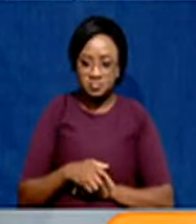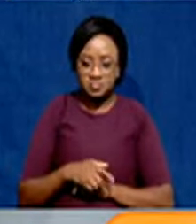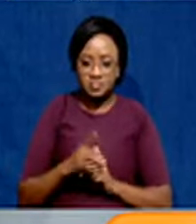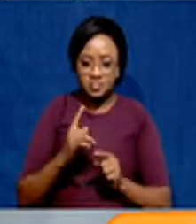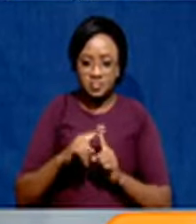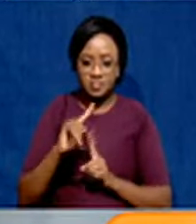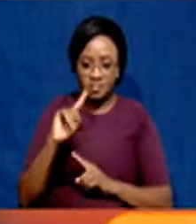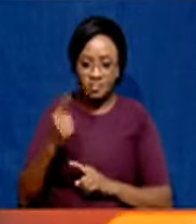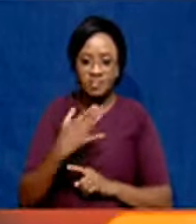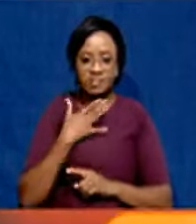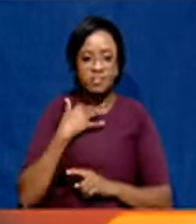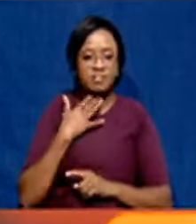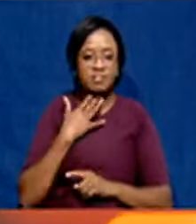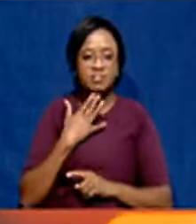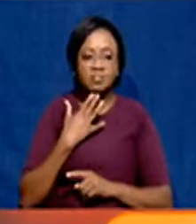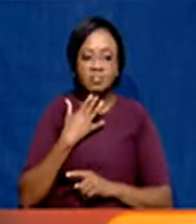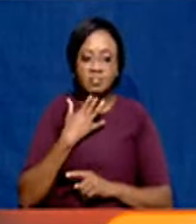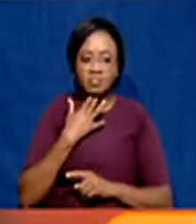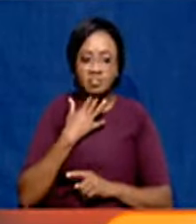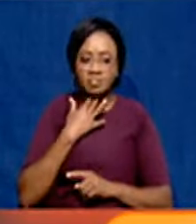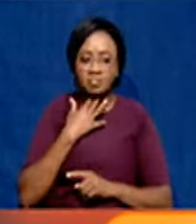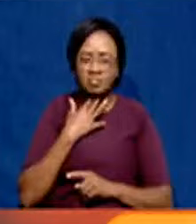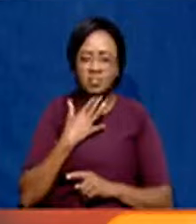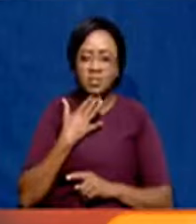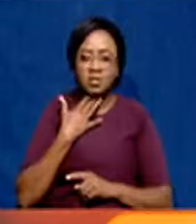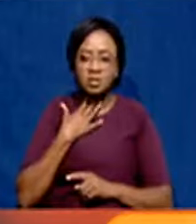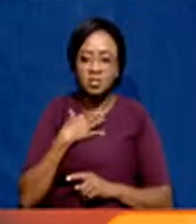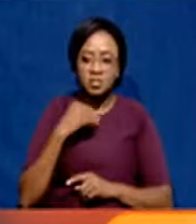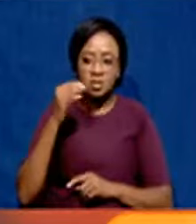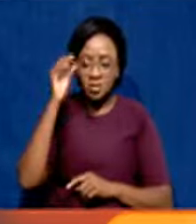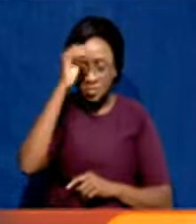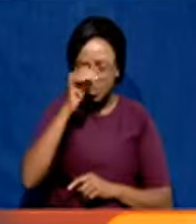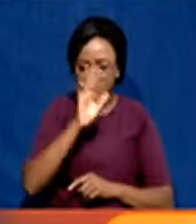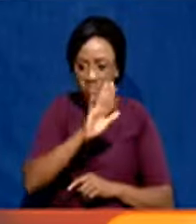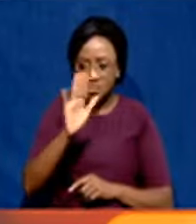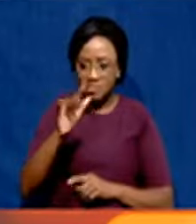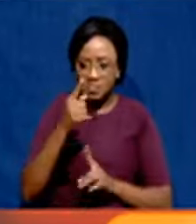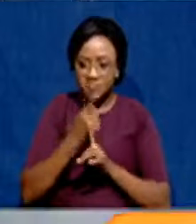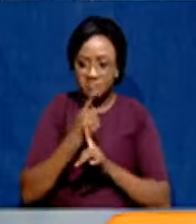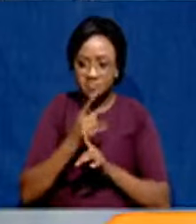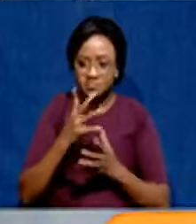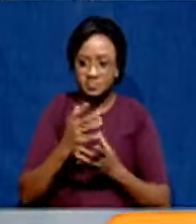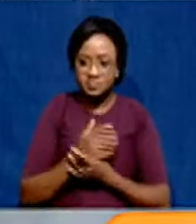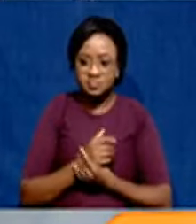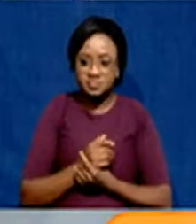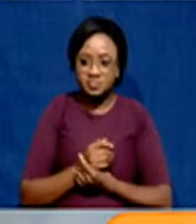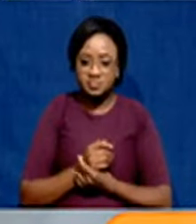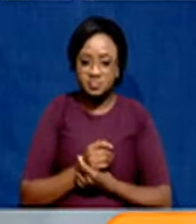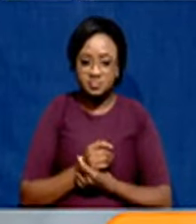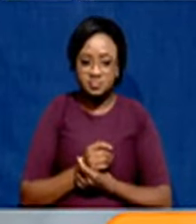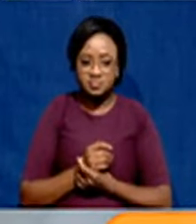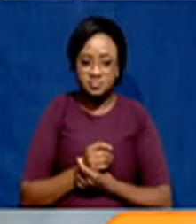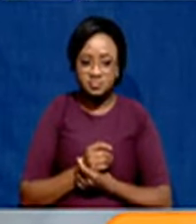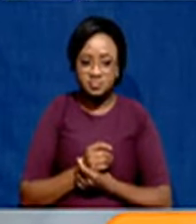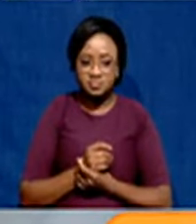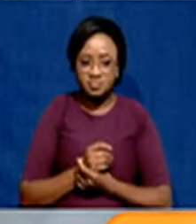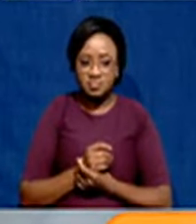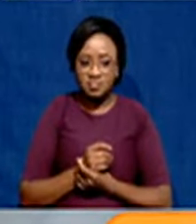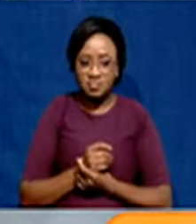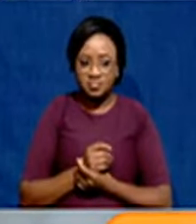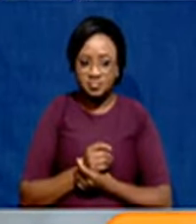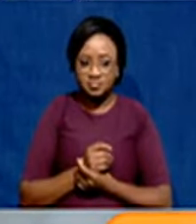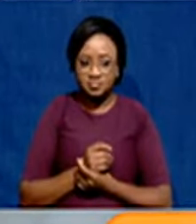get some round of comments. I'll start with you, Linus. Look, it was a night of very